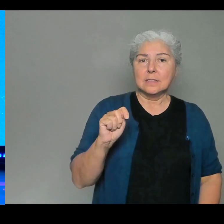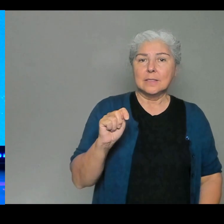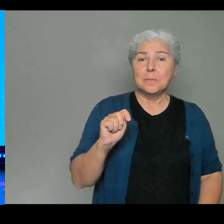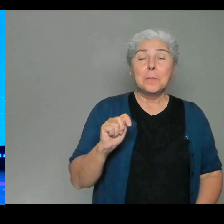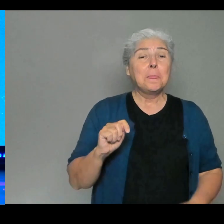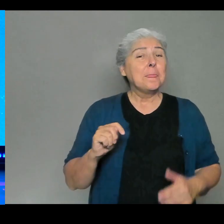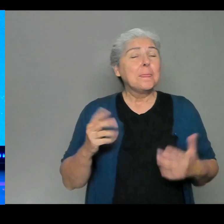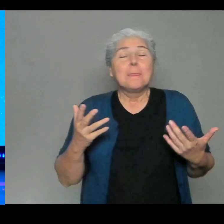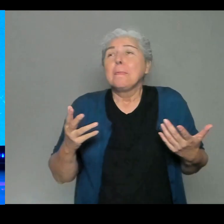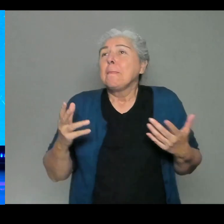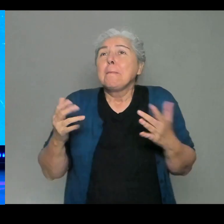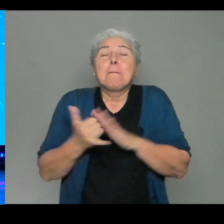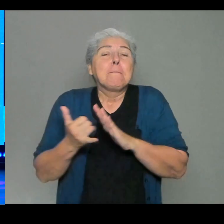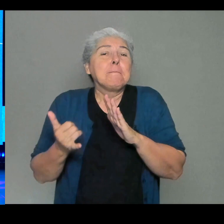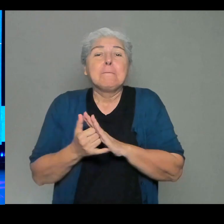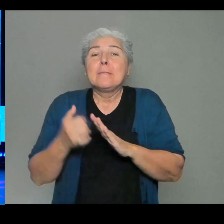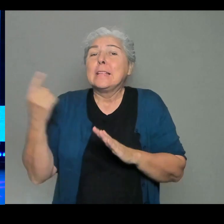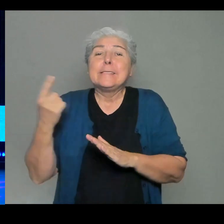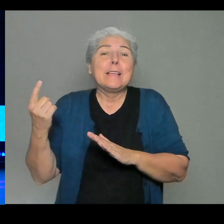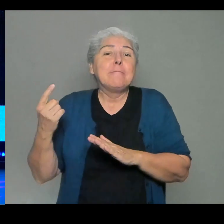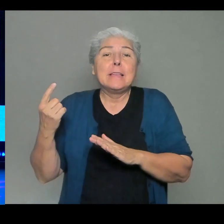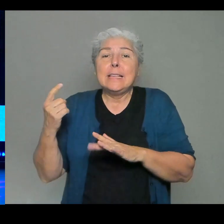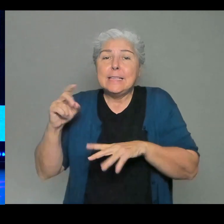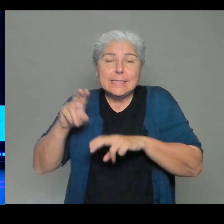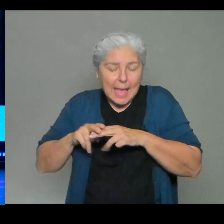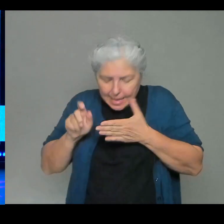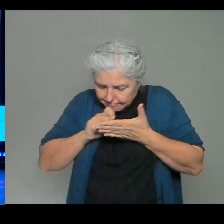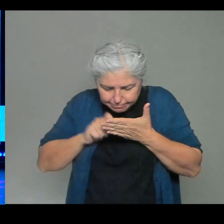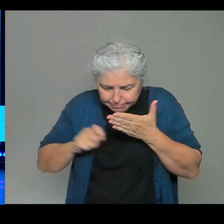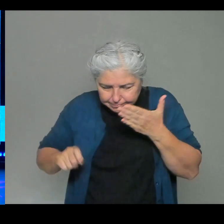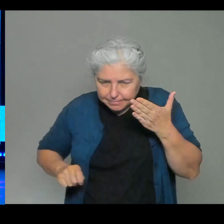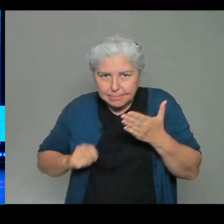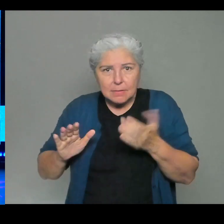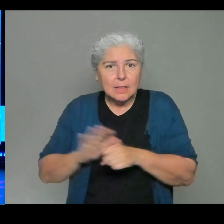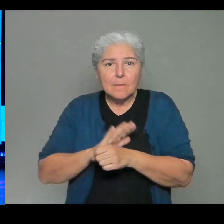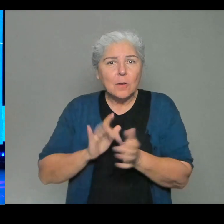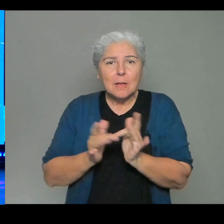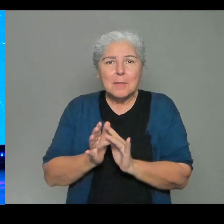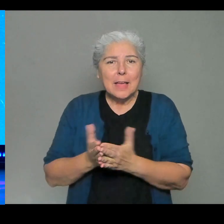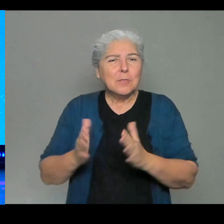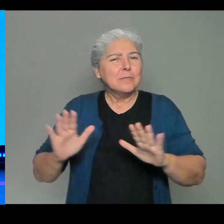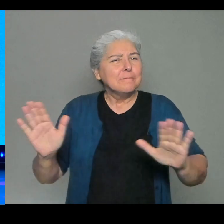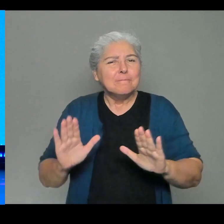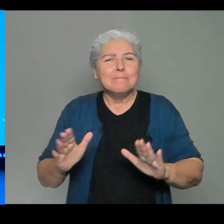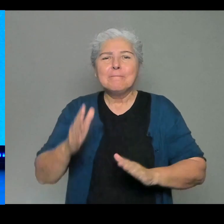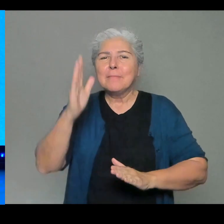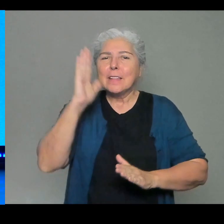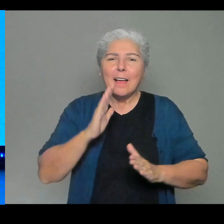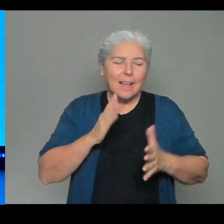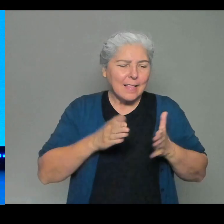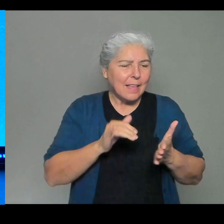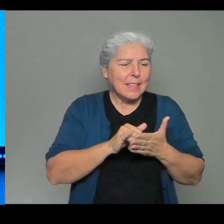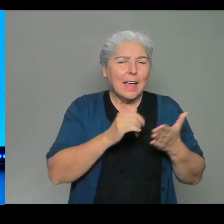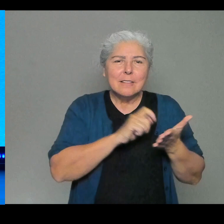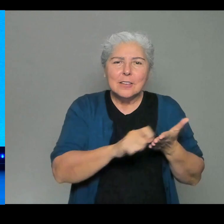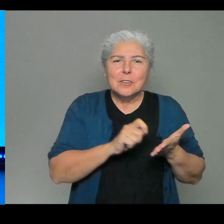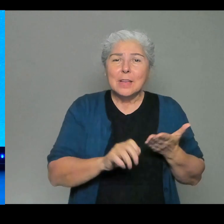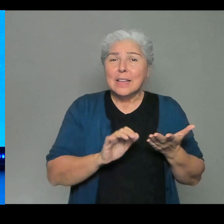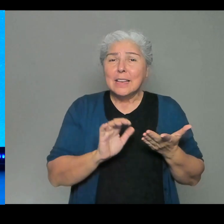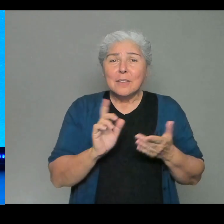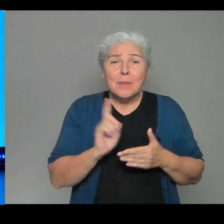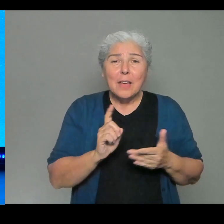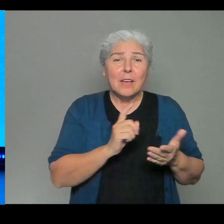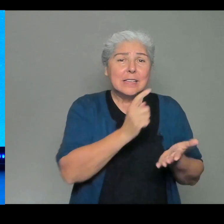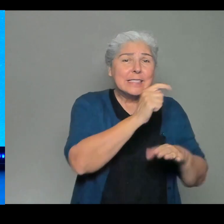somebody conspired in the back of the room to write this book to deceive people. God wrote it. He wrote it in temples, he wrote it